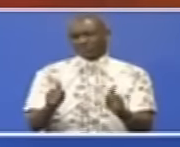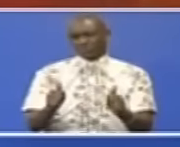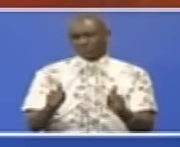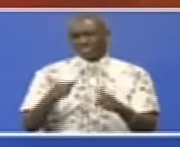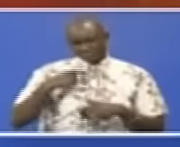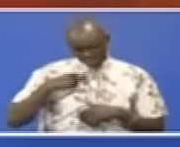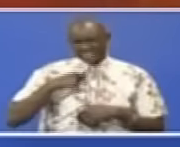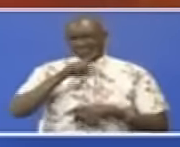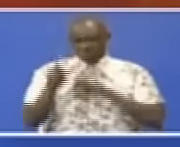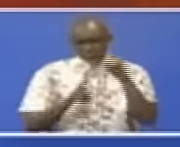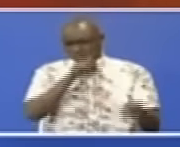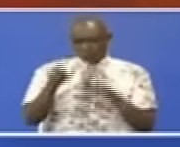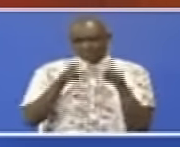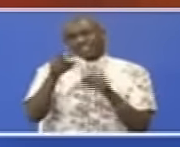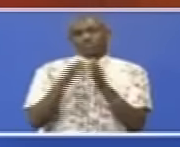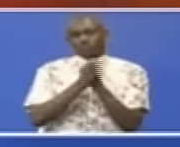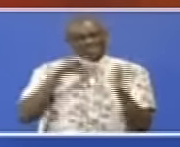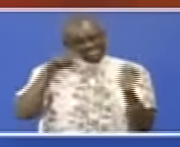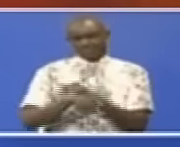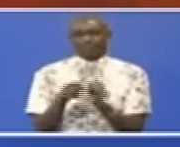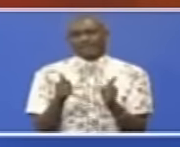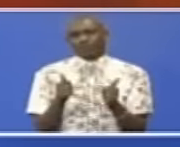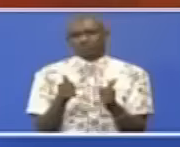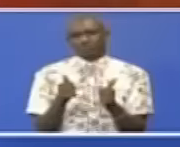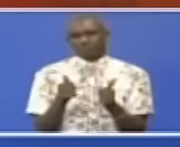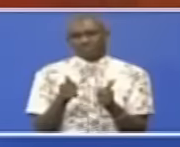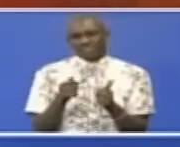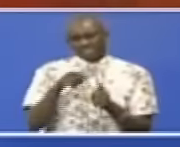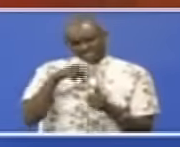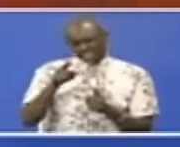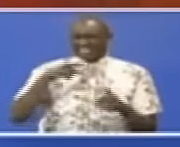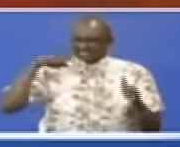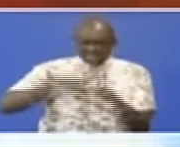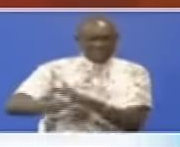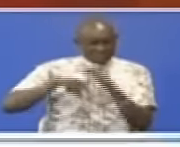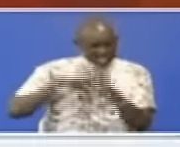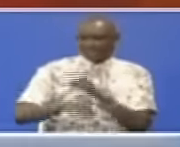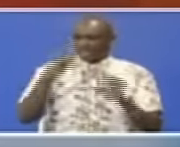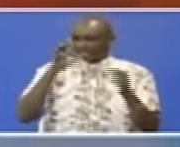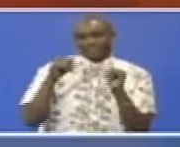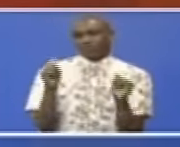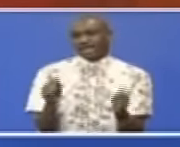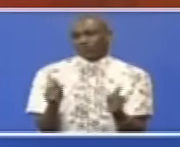I interrogated this matter and gave it the in-depth analysis